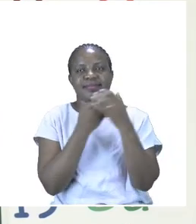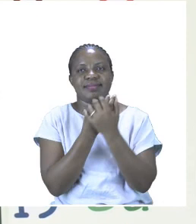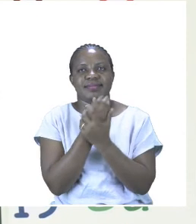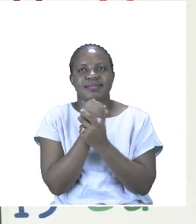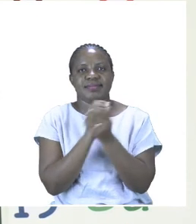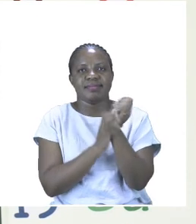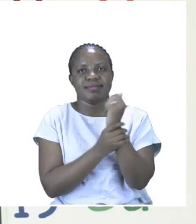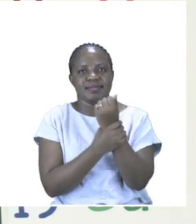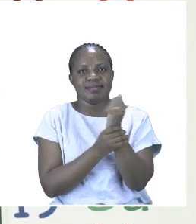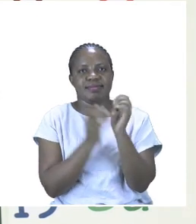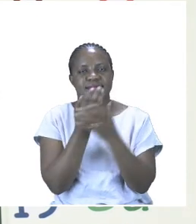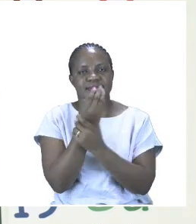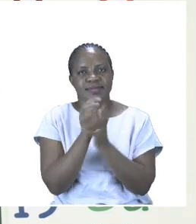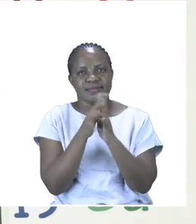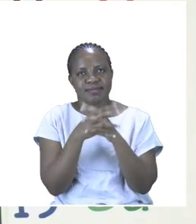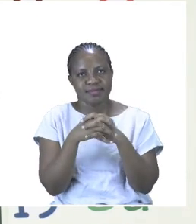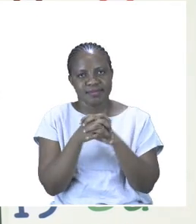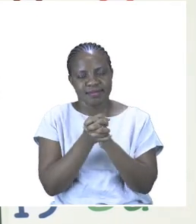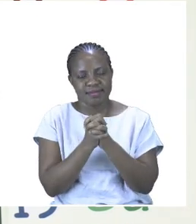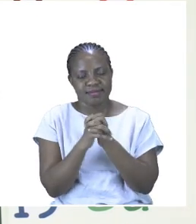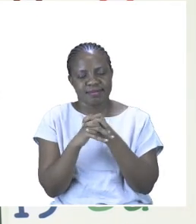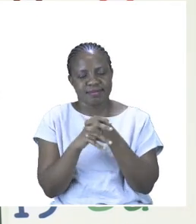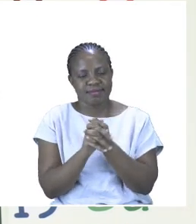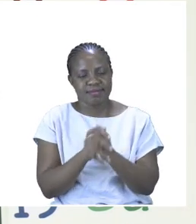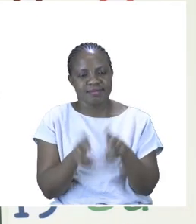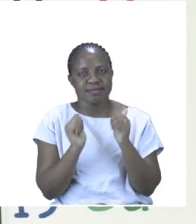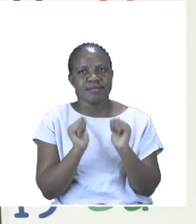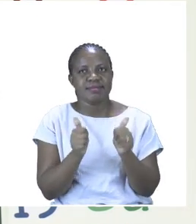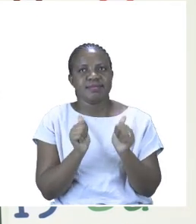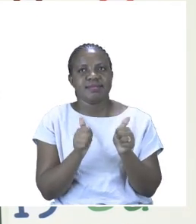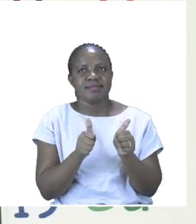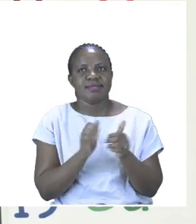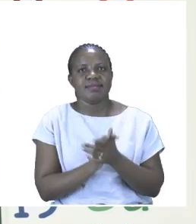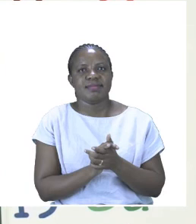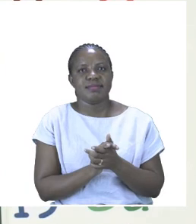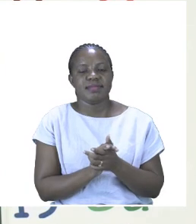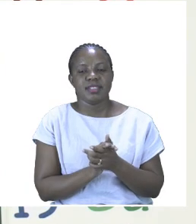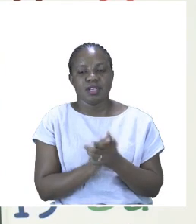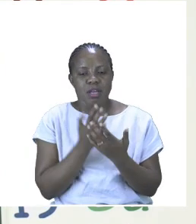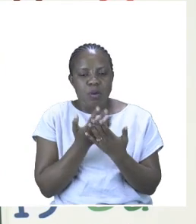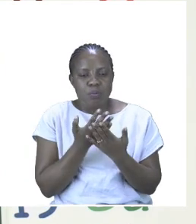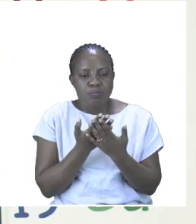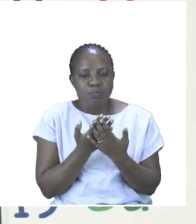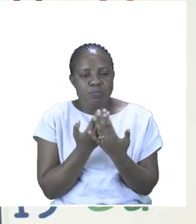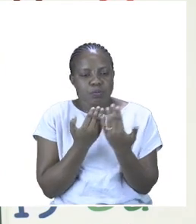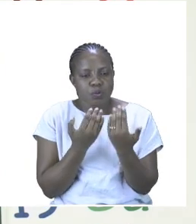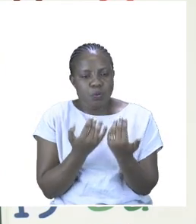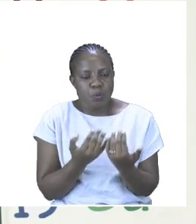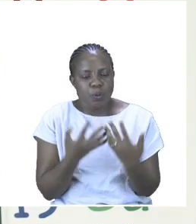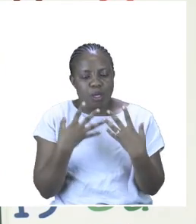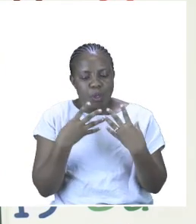and in between your fingers as well. Also, don't touch anything until your hands